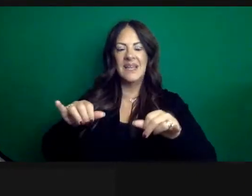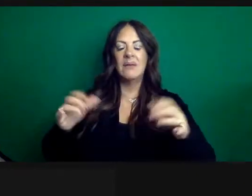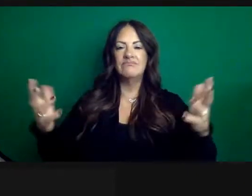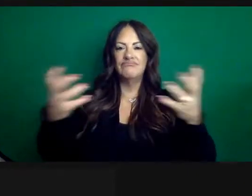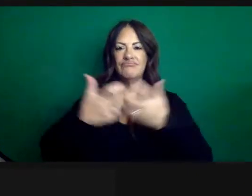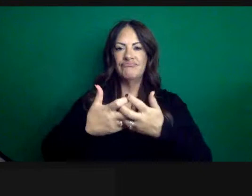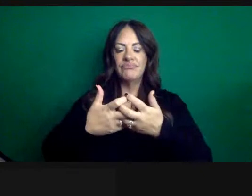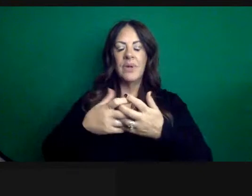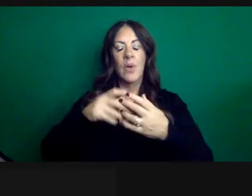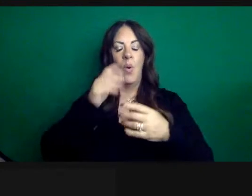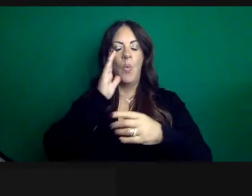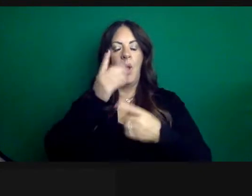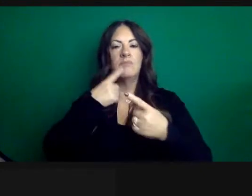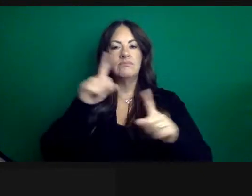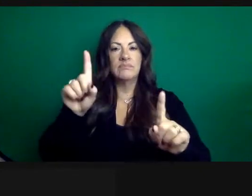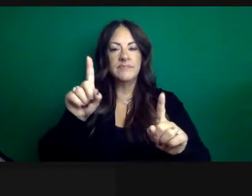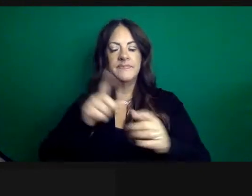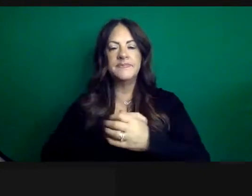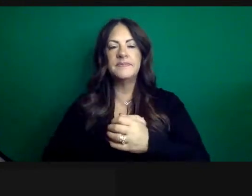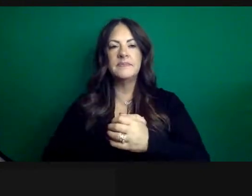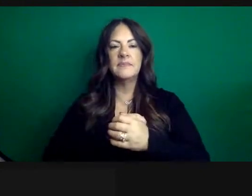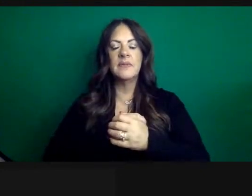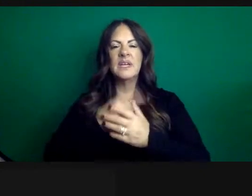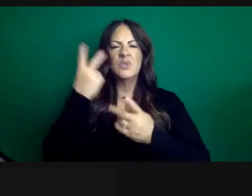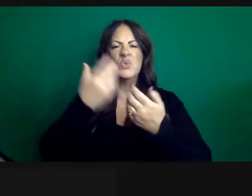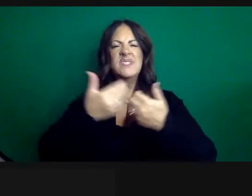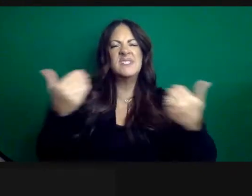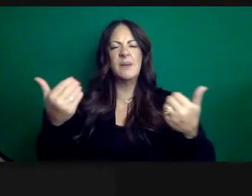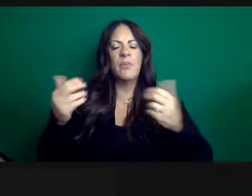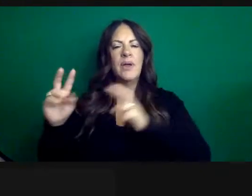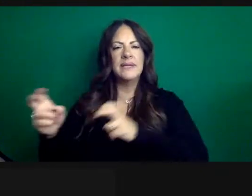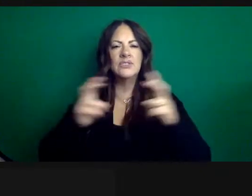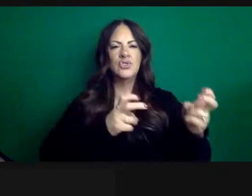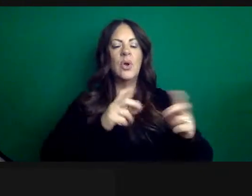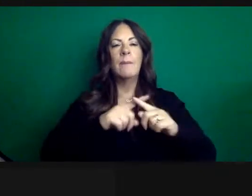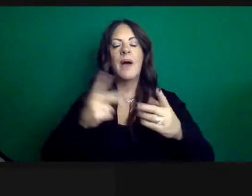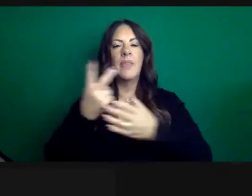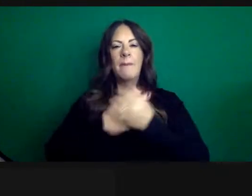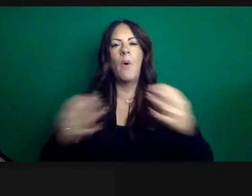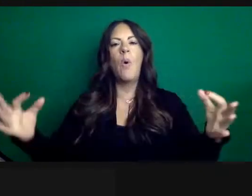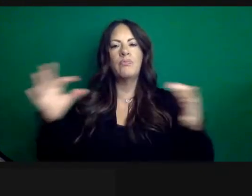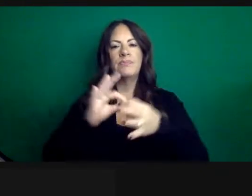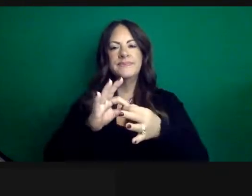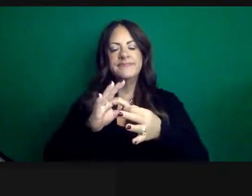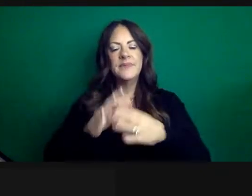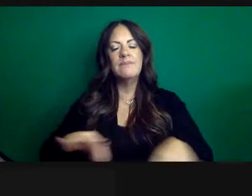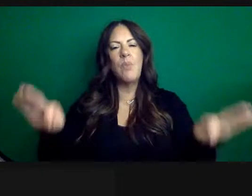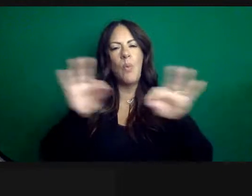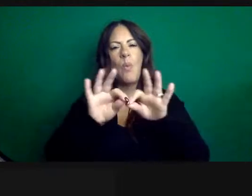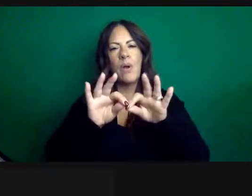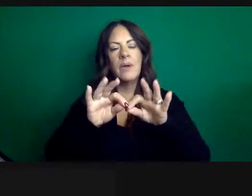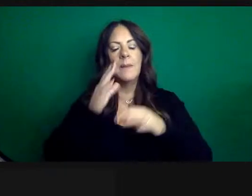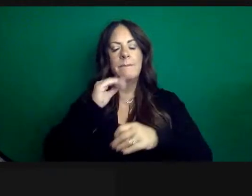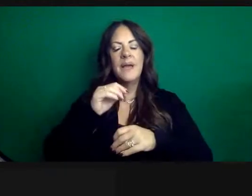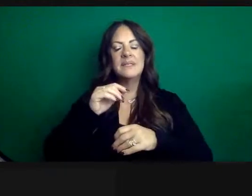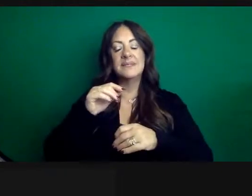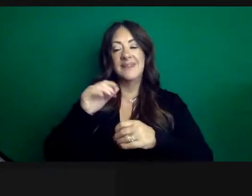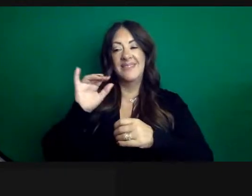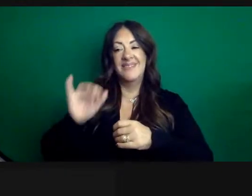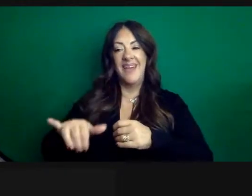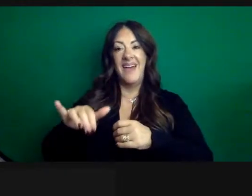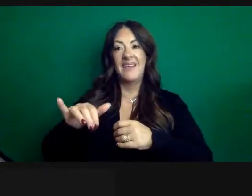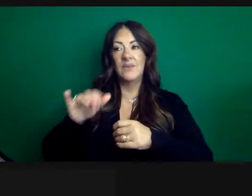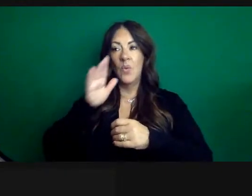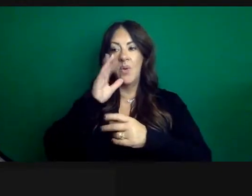So, they are separate issues, but they do come together because they're important to be able to track and hold each